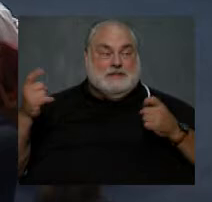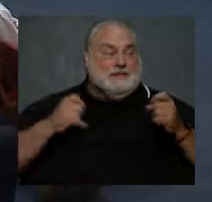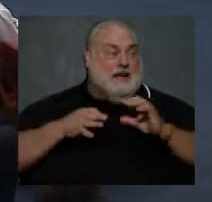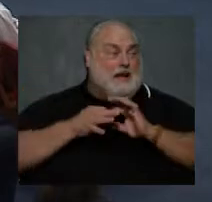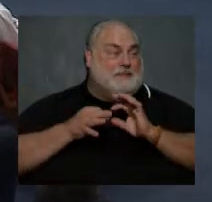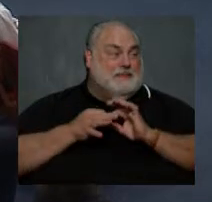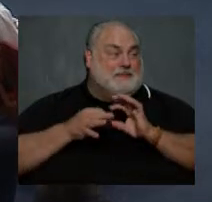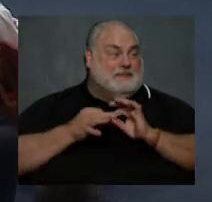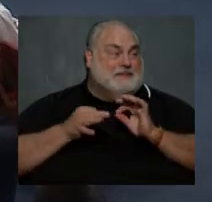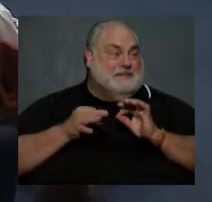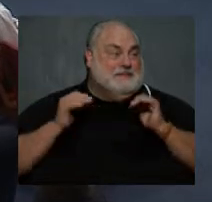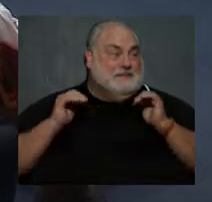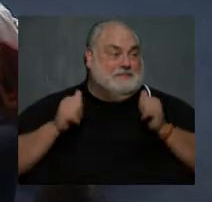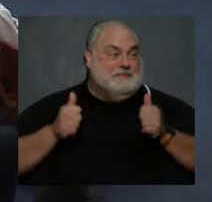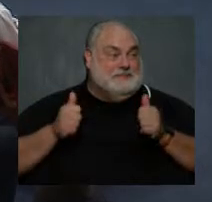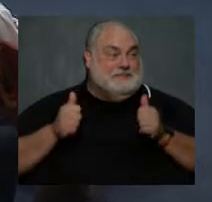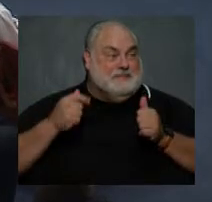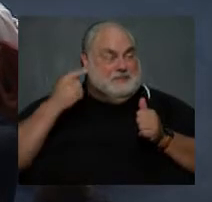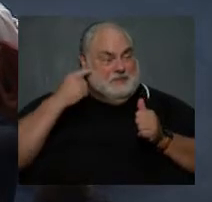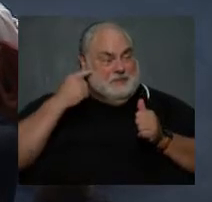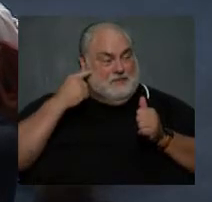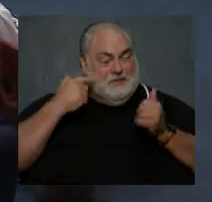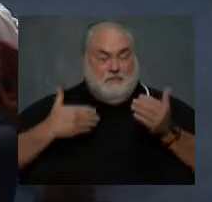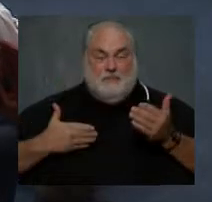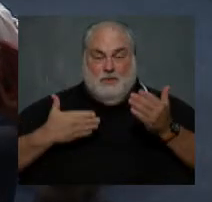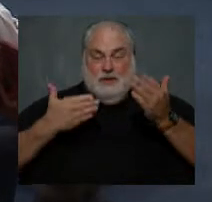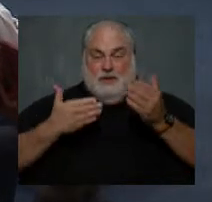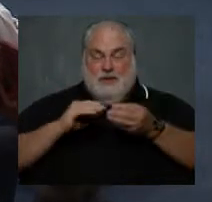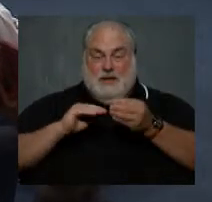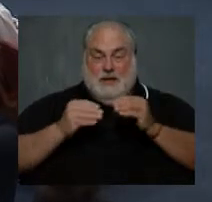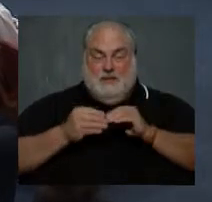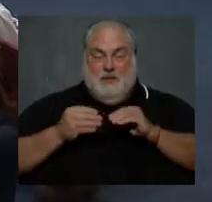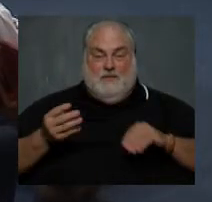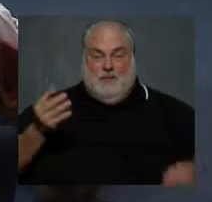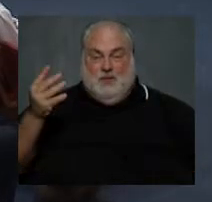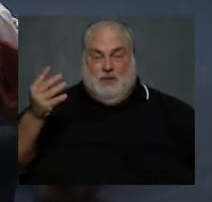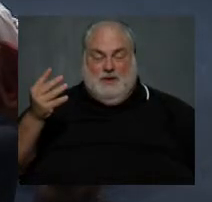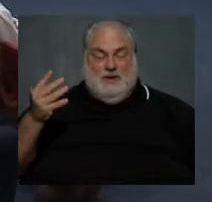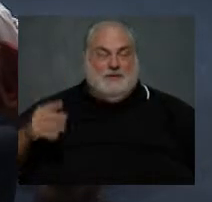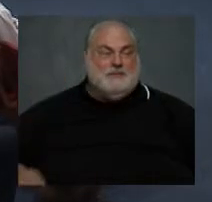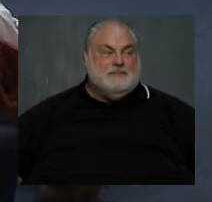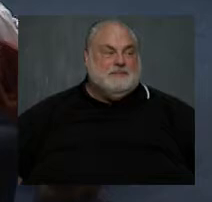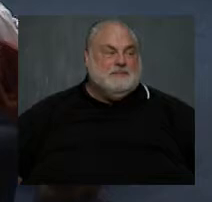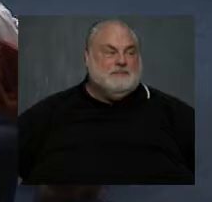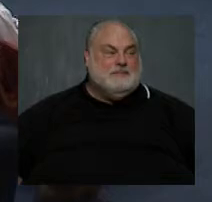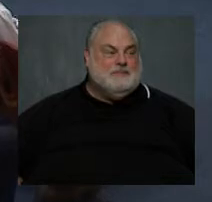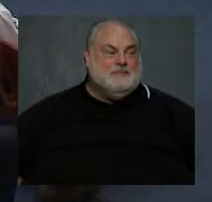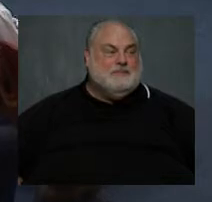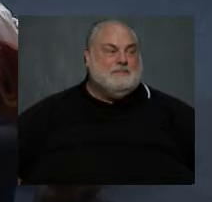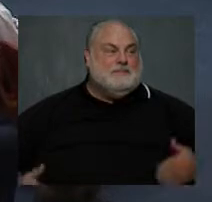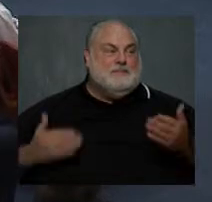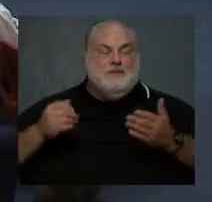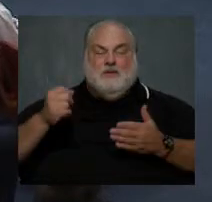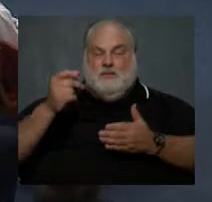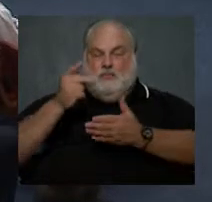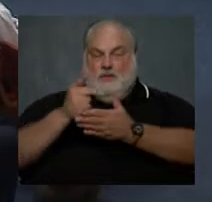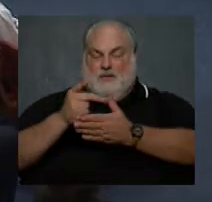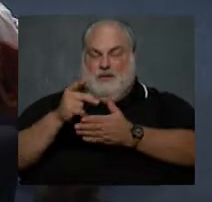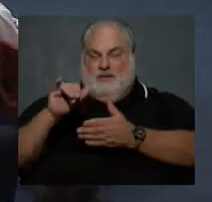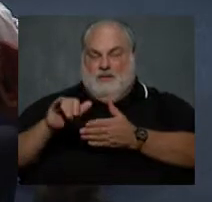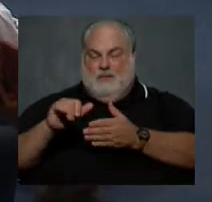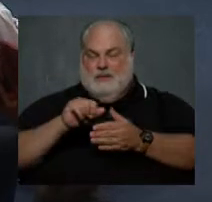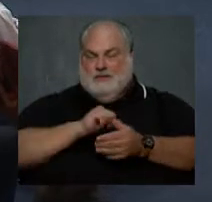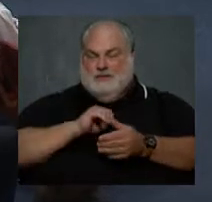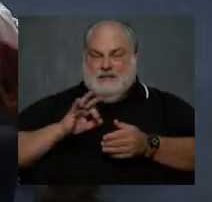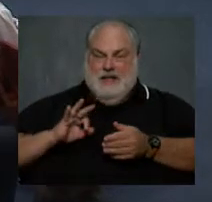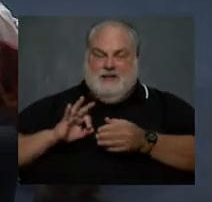comments? Okay, do we hear a motion for item number 4? Mr. Chairman, I move for the approval of this item with all